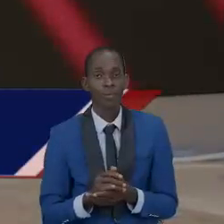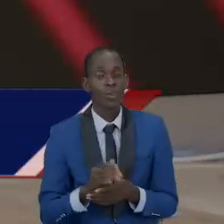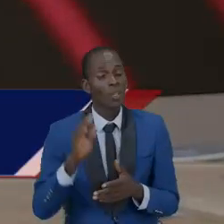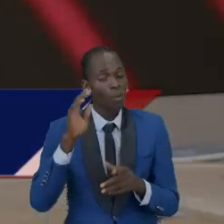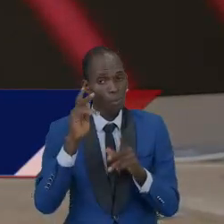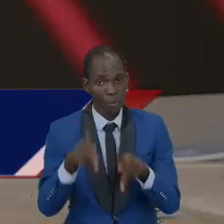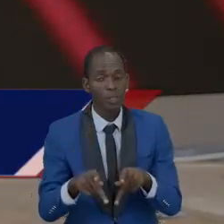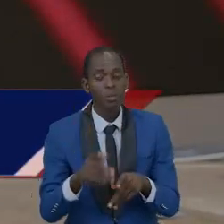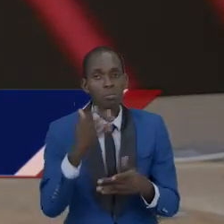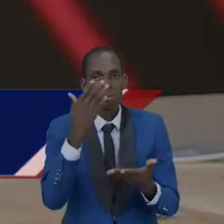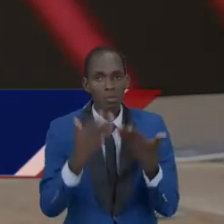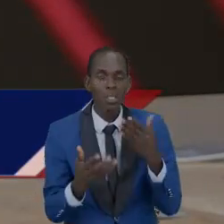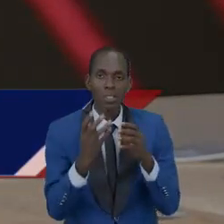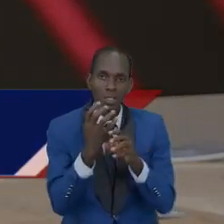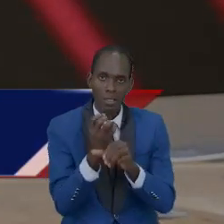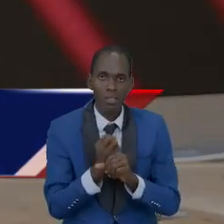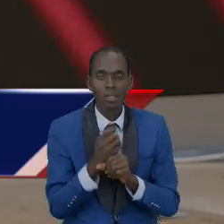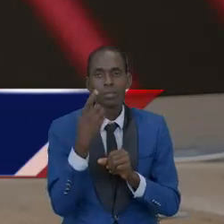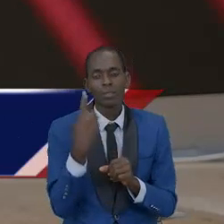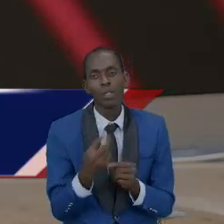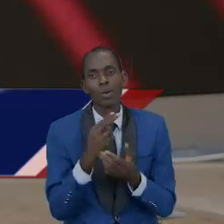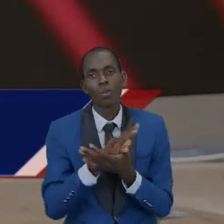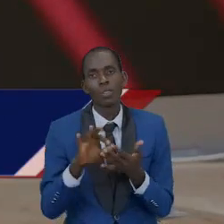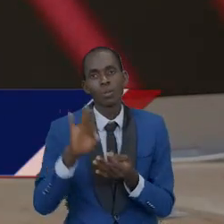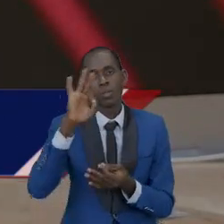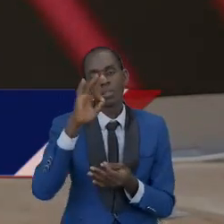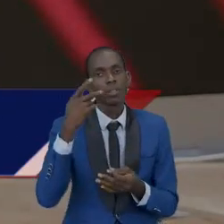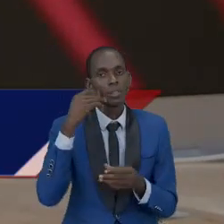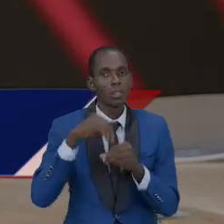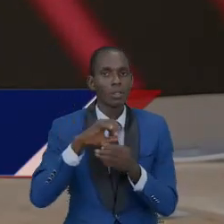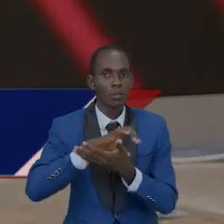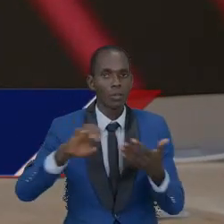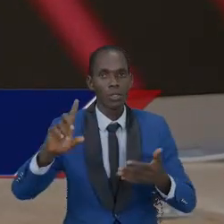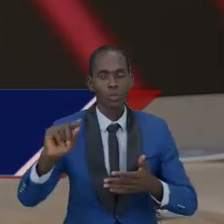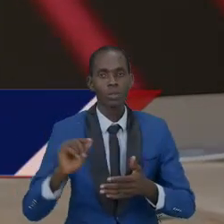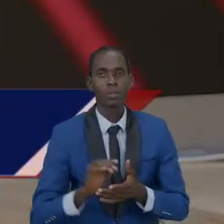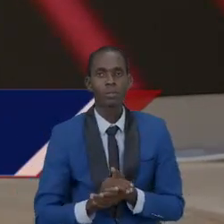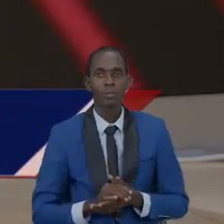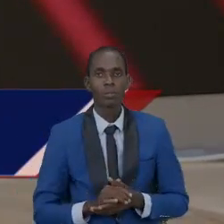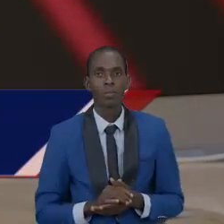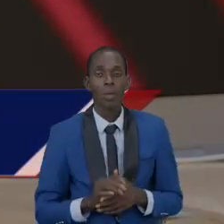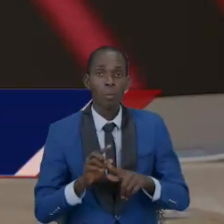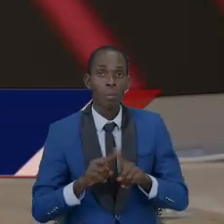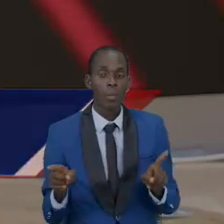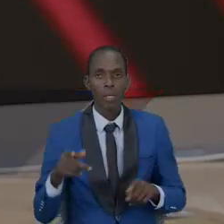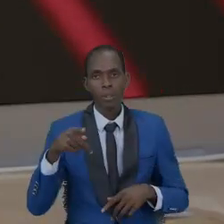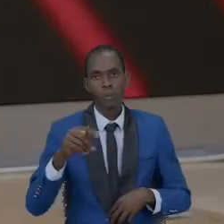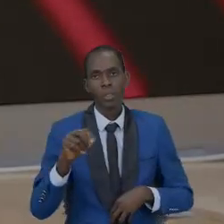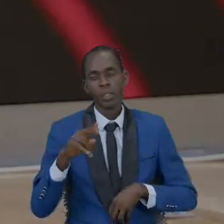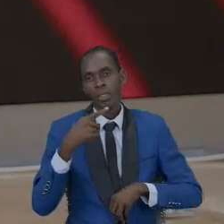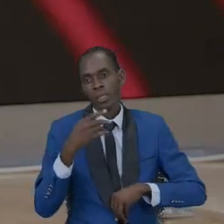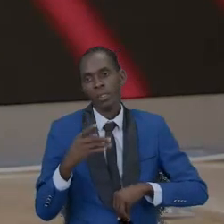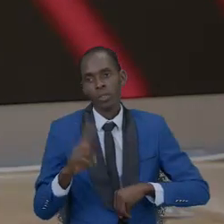may receive the Holy Ghost. Look at verse 20. In verse 20, but Peter said